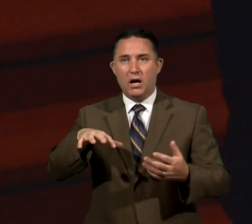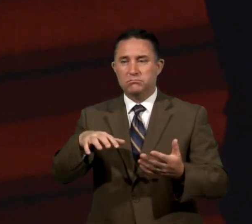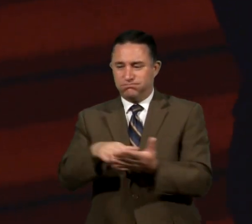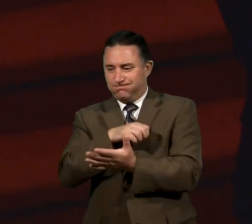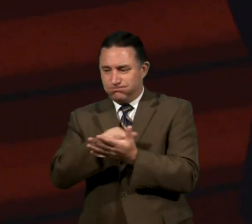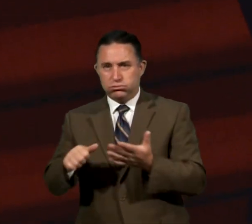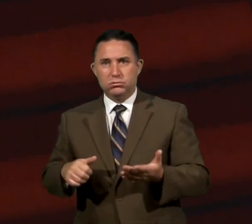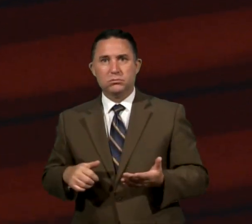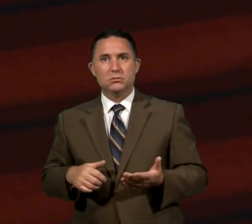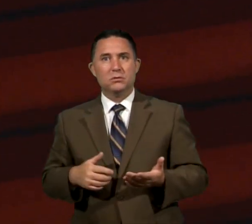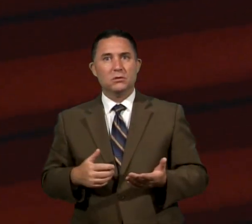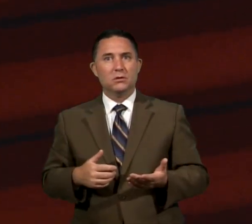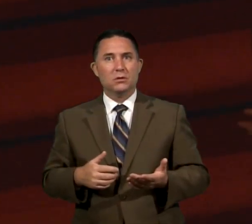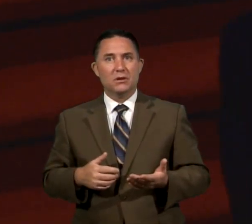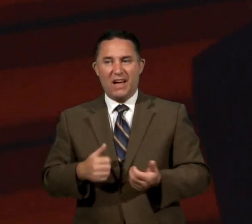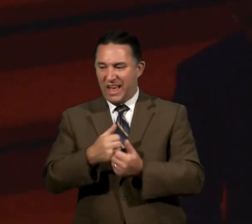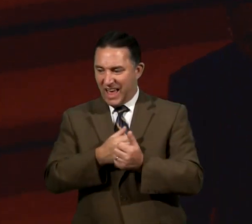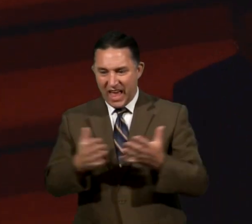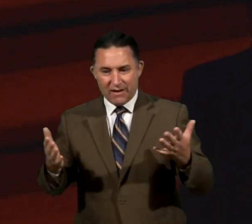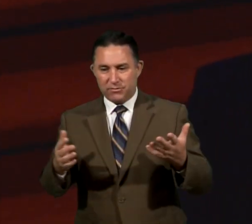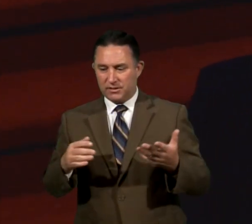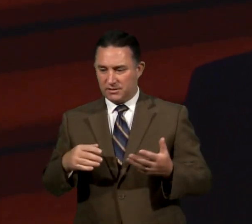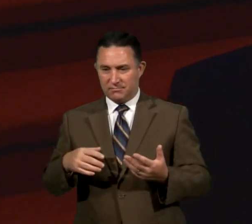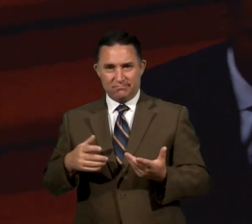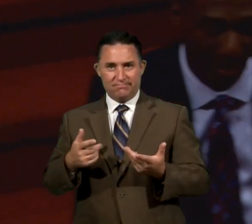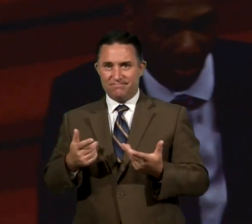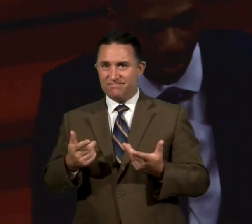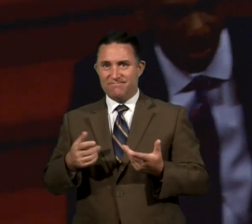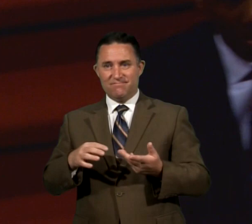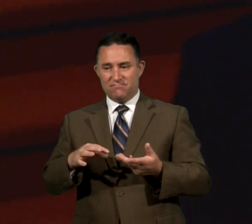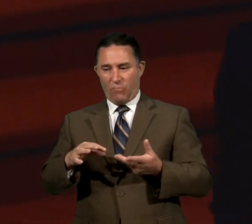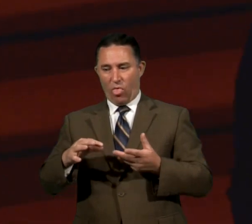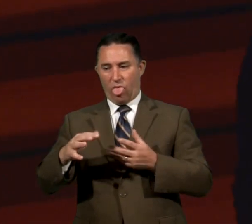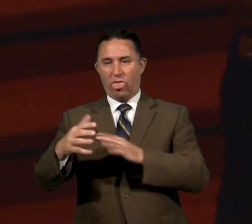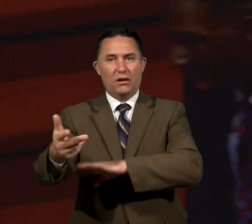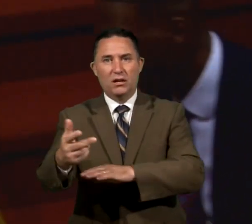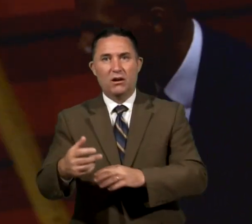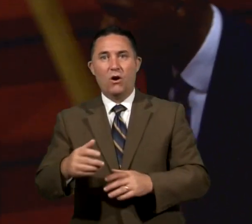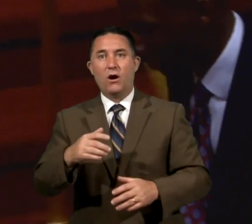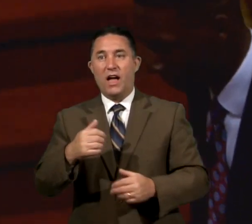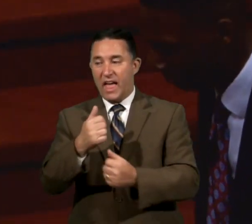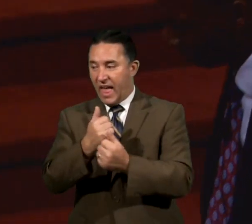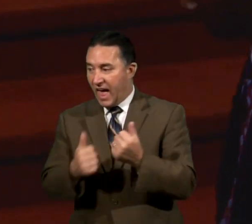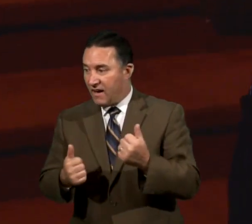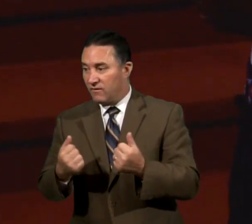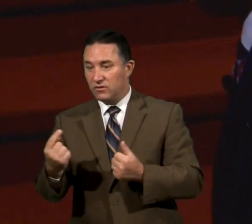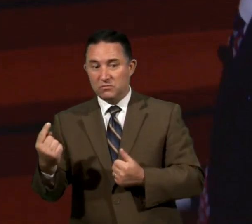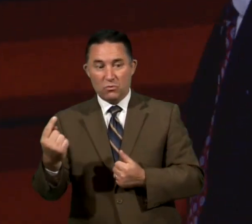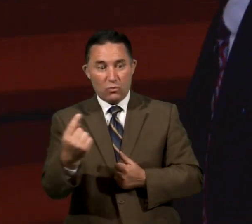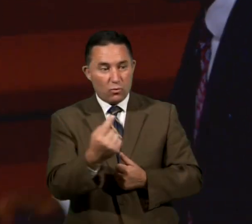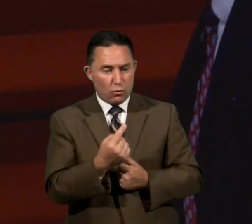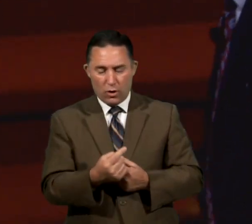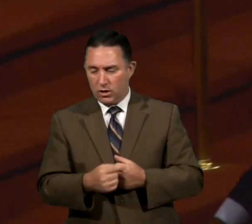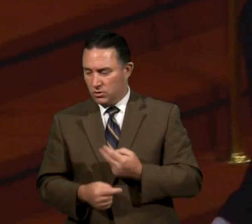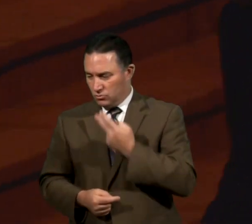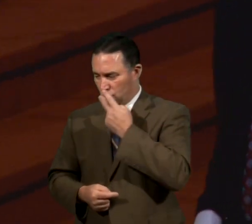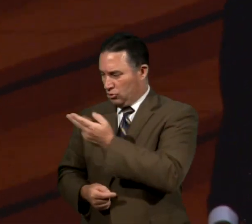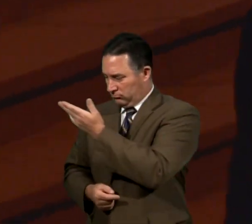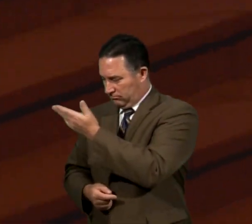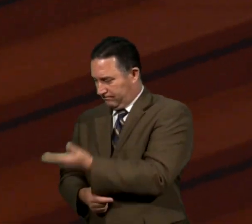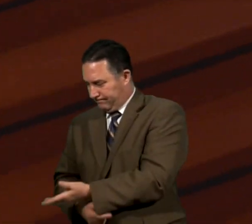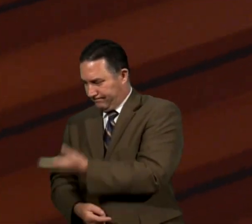broken. Everything is out of alignment. Everybody else looked at the young